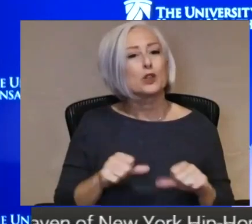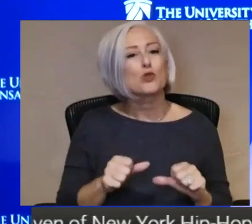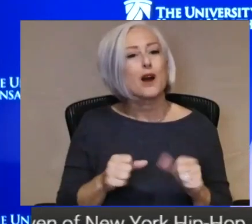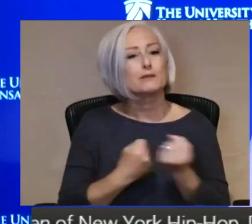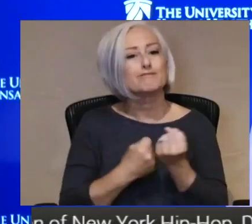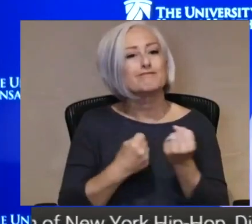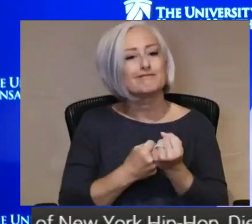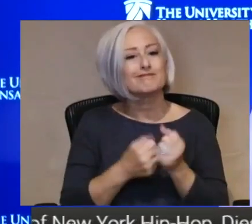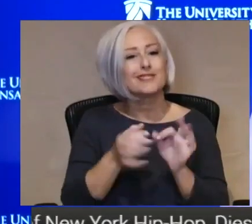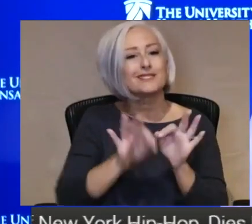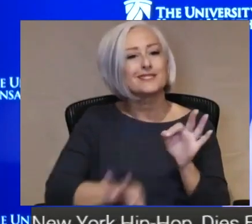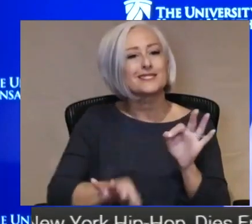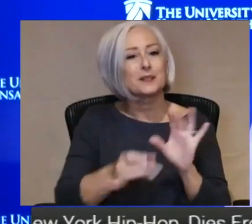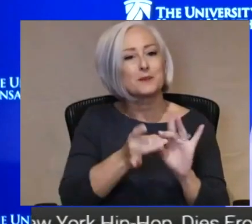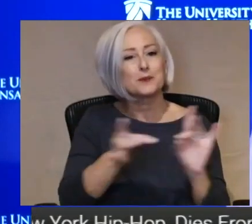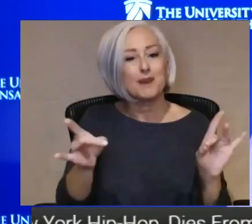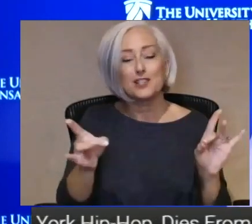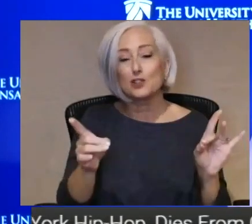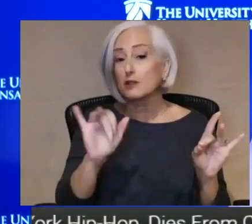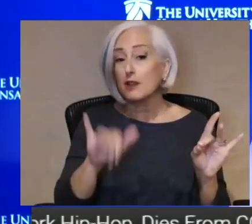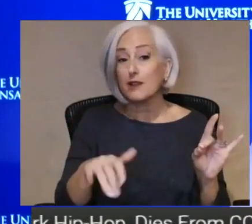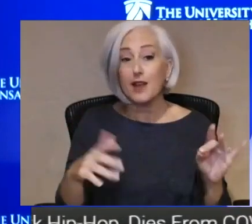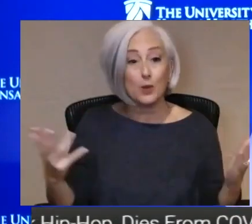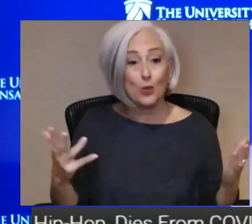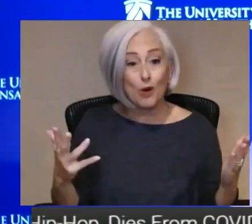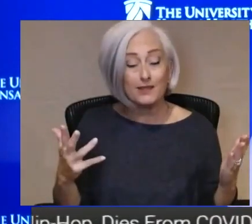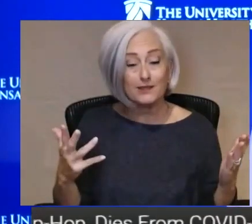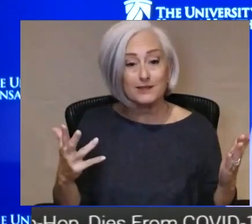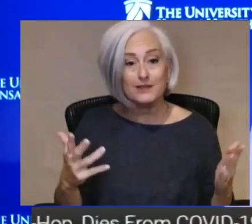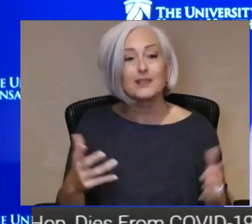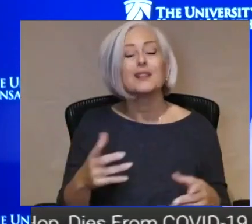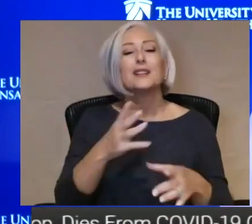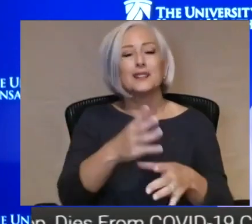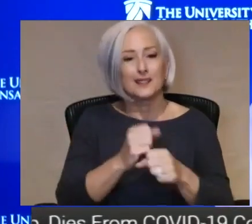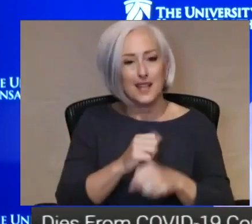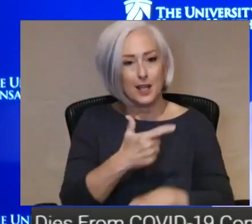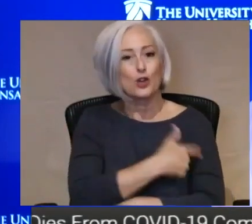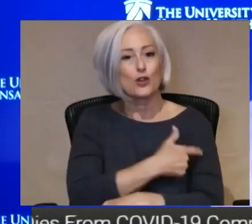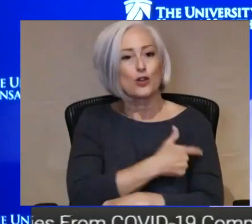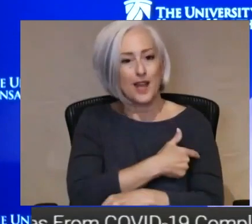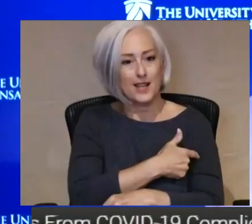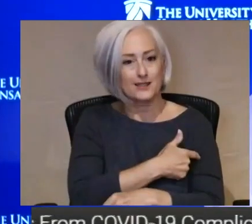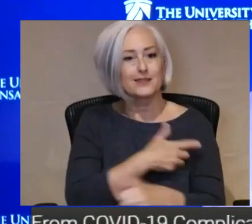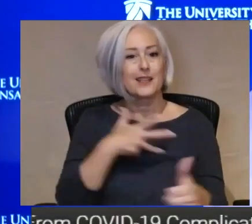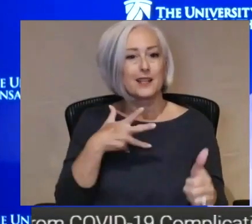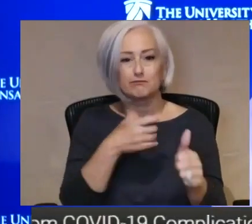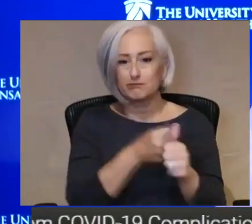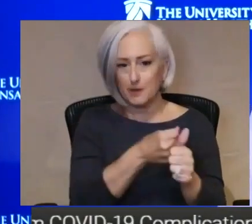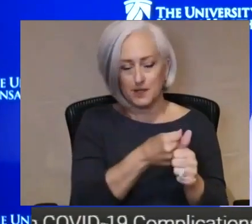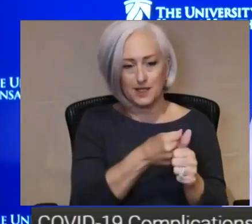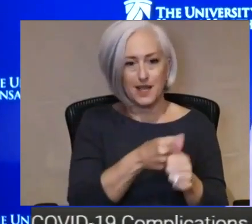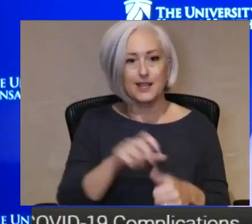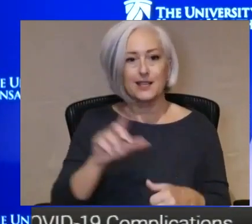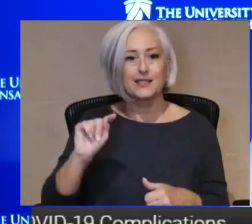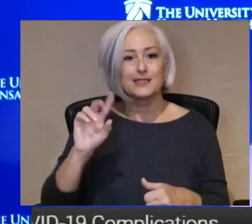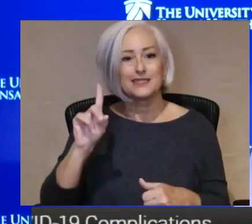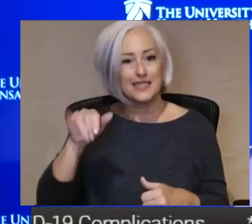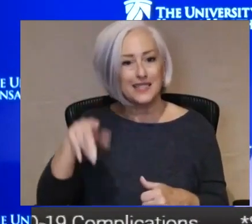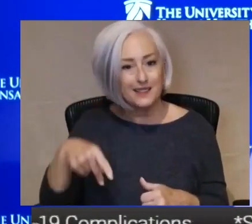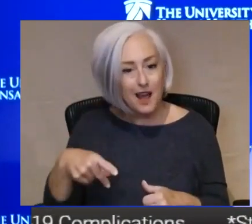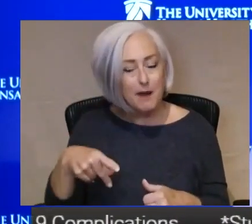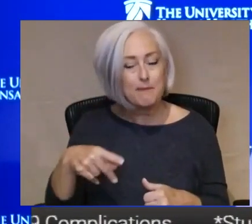messages continue to be, please be up to date with vaccination, all of your vaccinations, whether it's Tdap, shingles